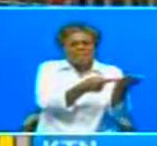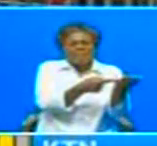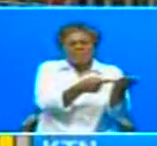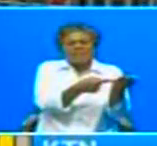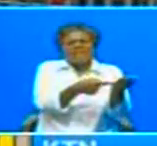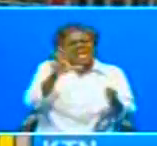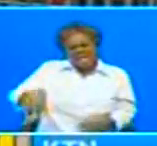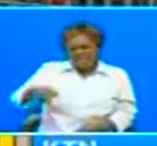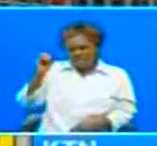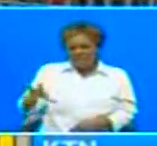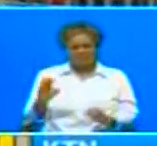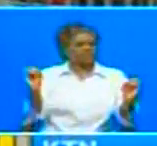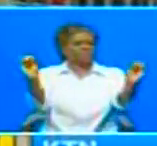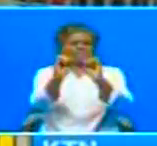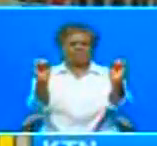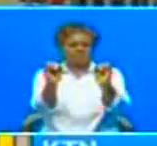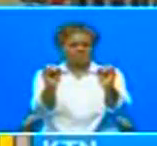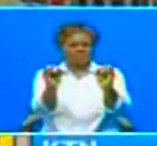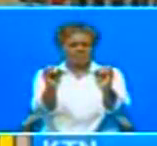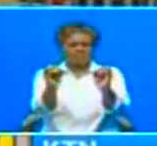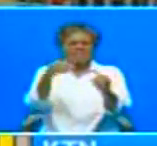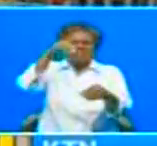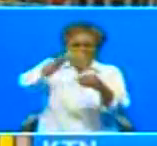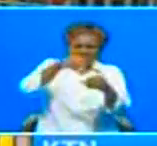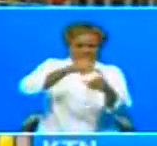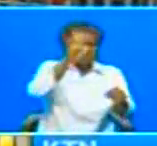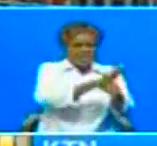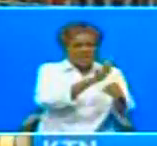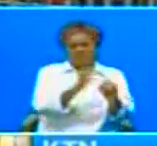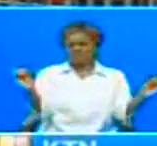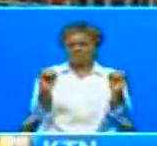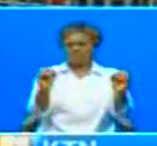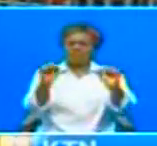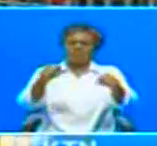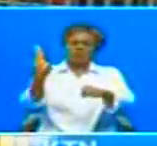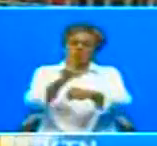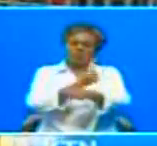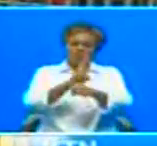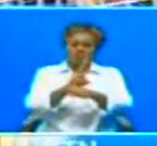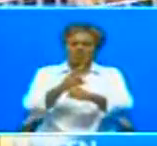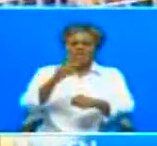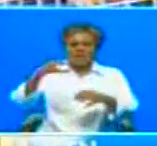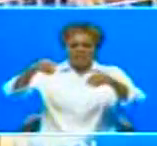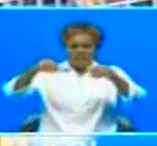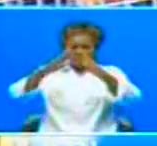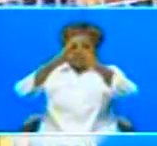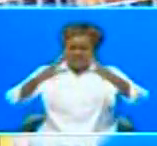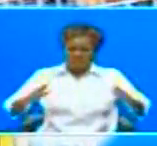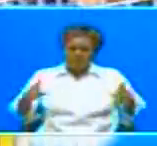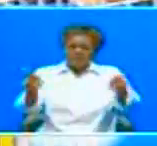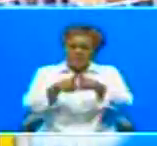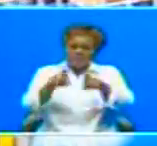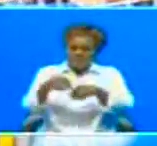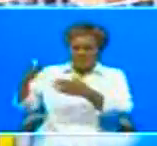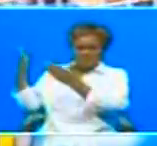very expensive house. You don't need to invest a lot. You can use a grass thatched house, a mud house. According to the